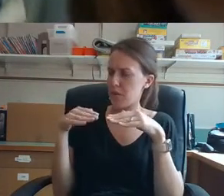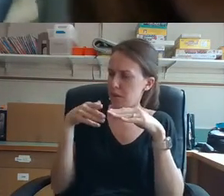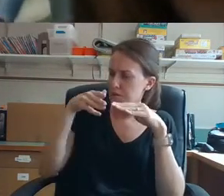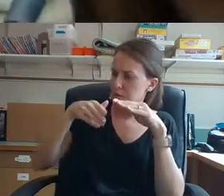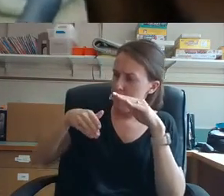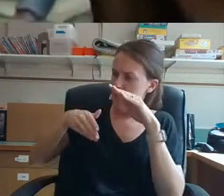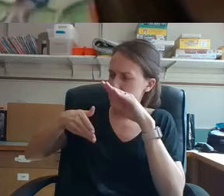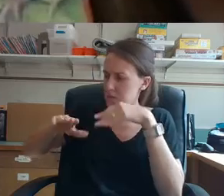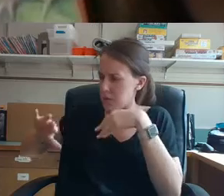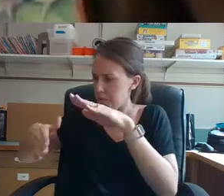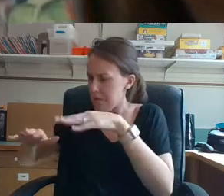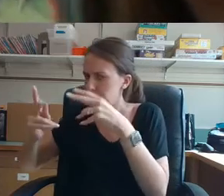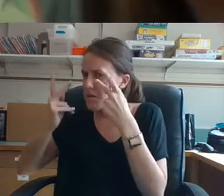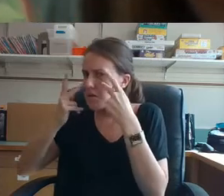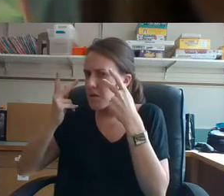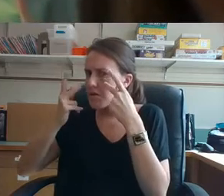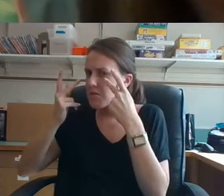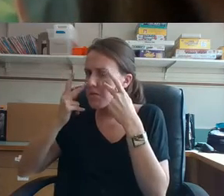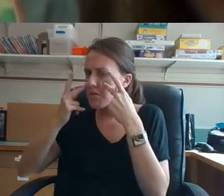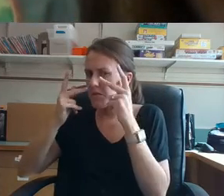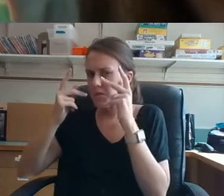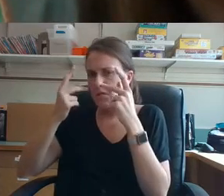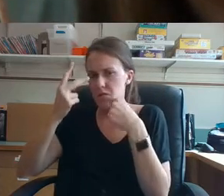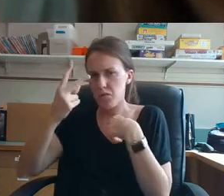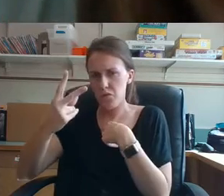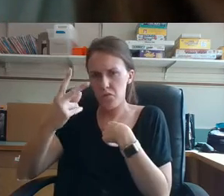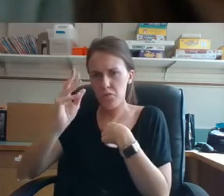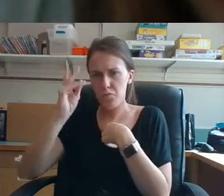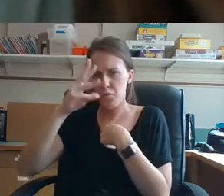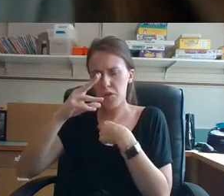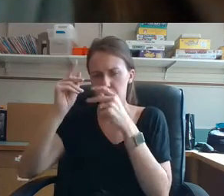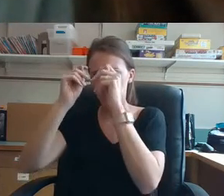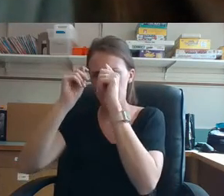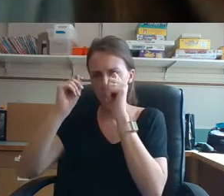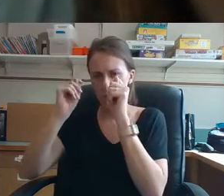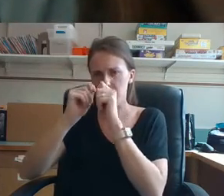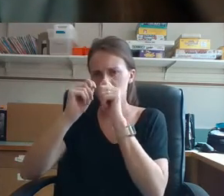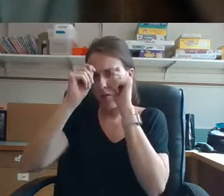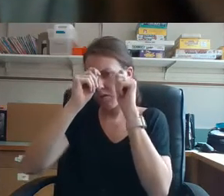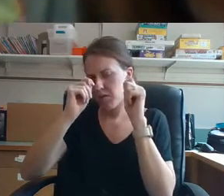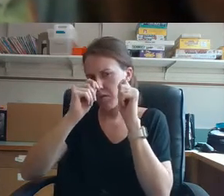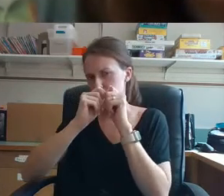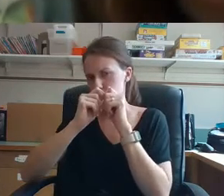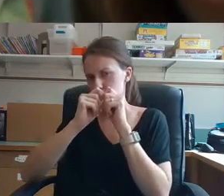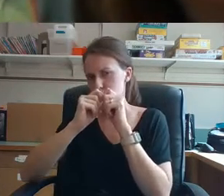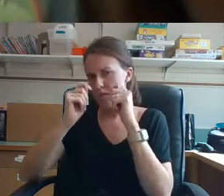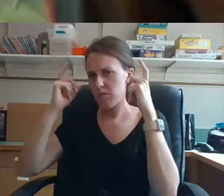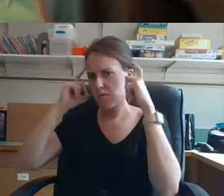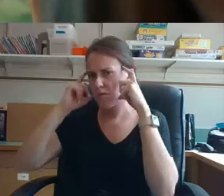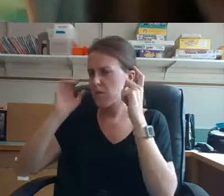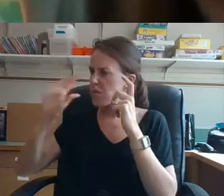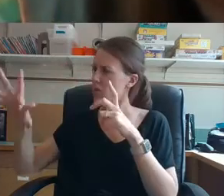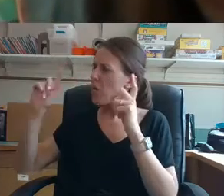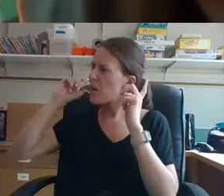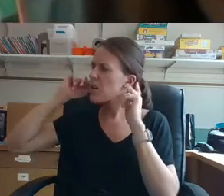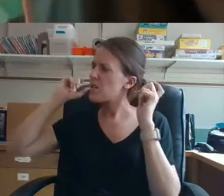triangles under her nightcap. Why, grandmother, what big ears do you